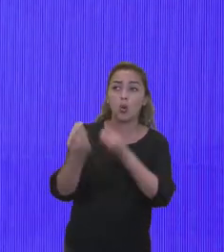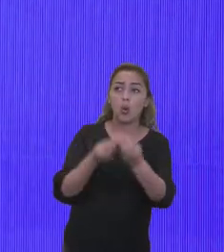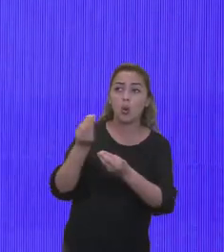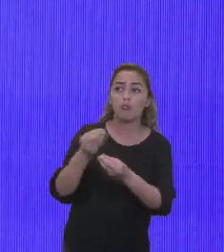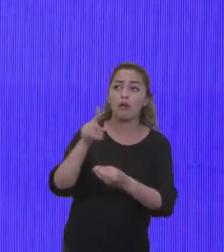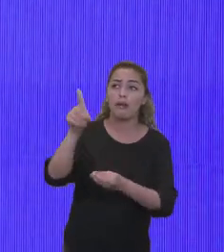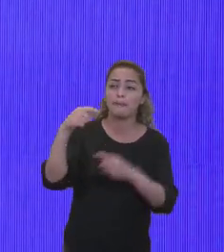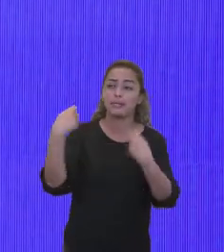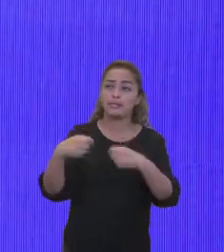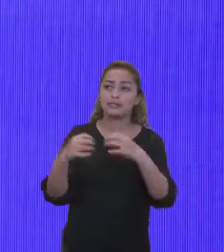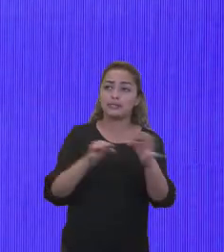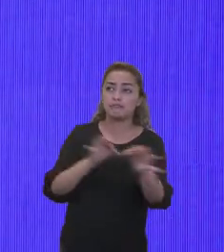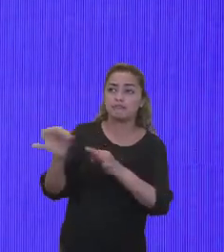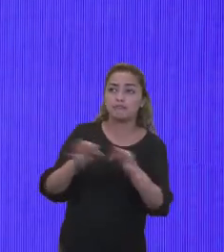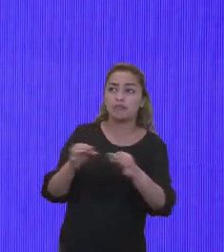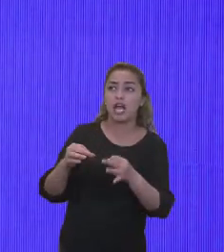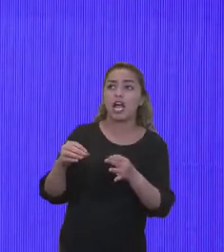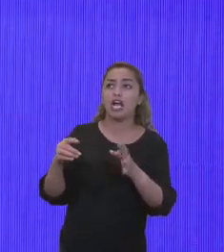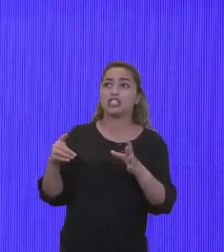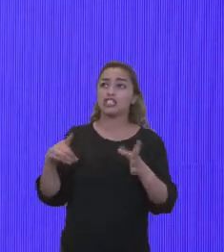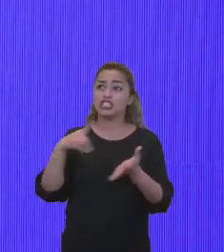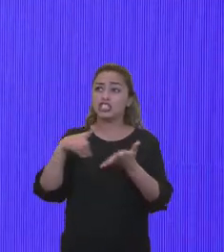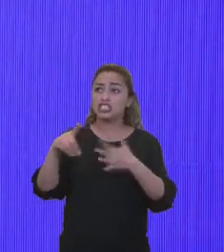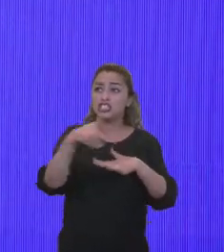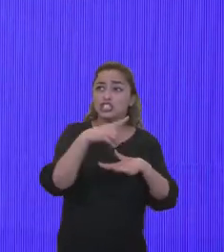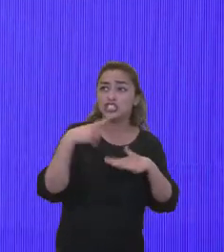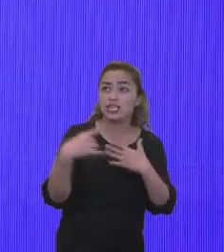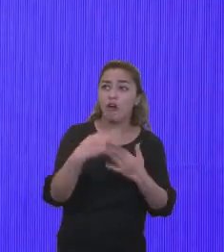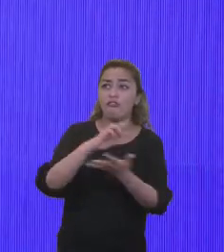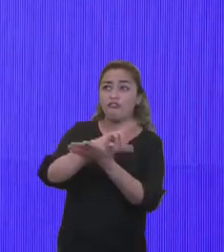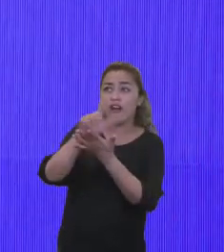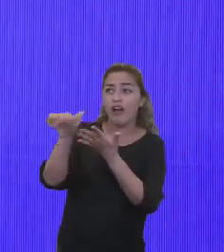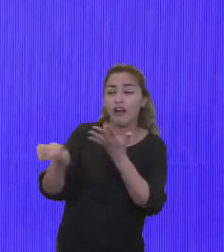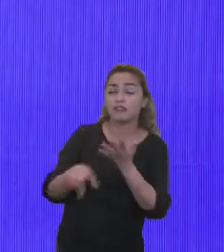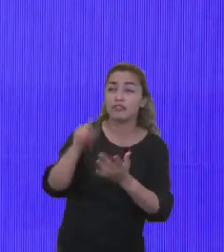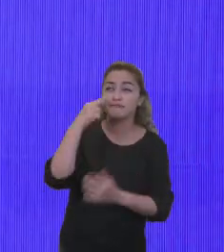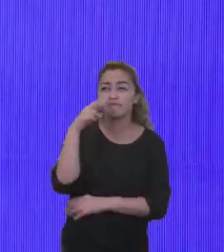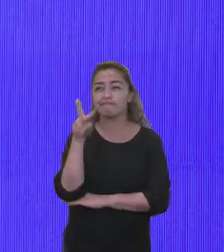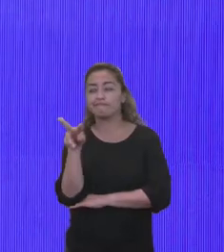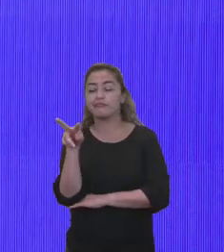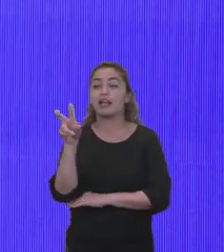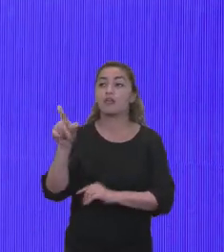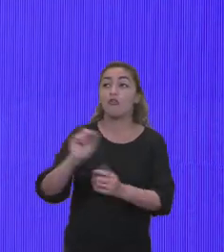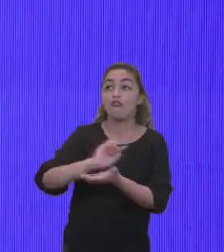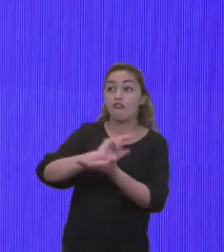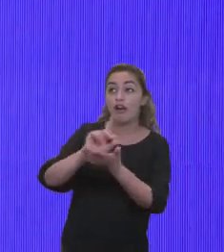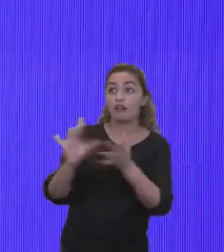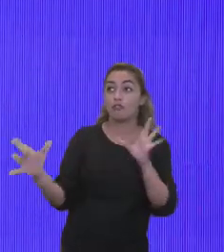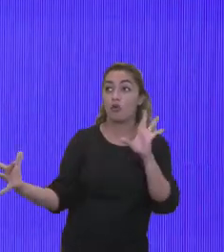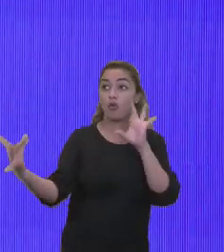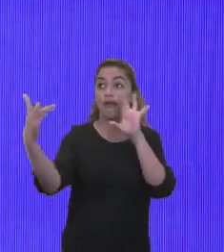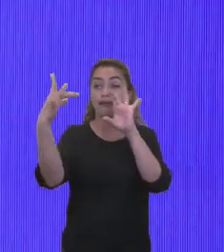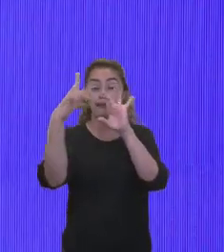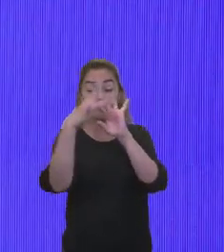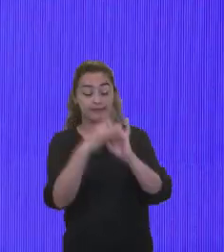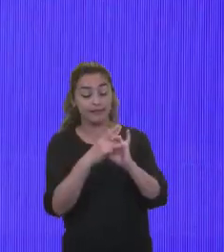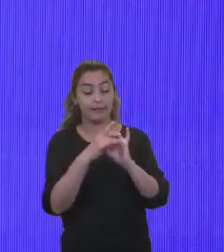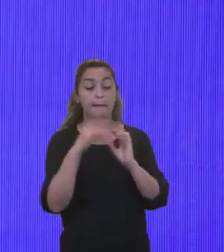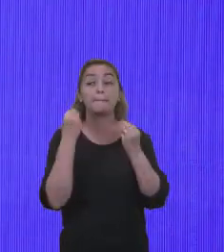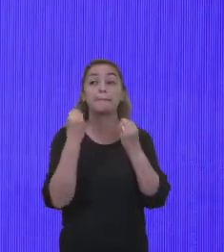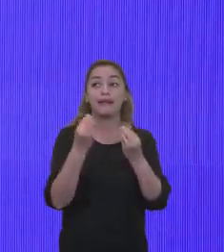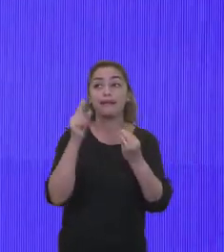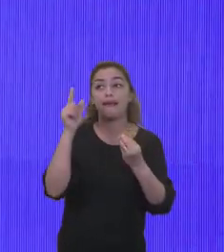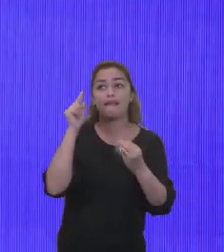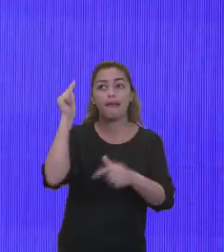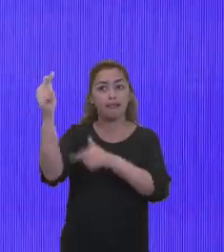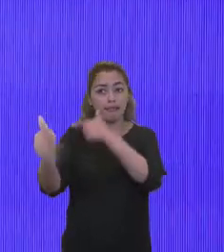need to digitize it. We need to connect the APIs of this platform called slum with the business APIs of Brazil to